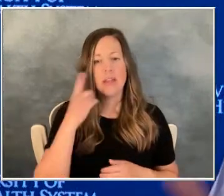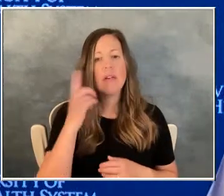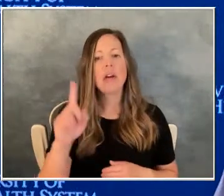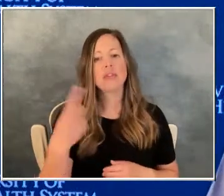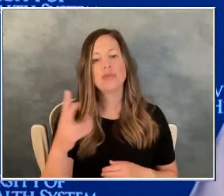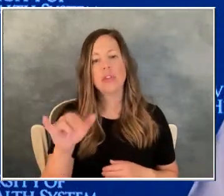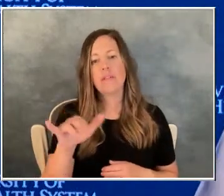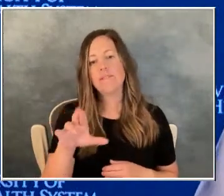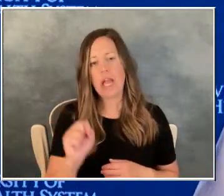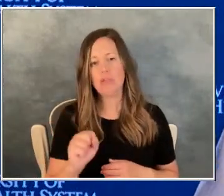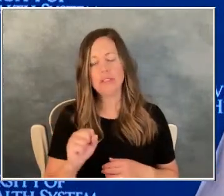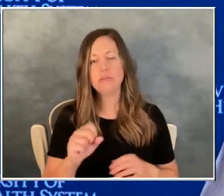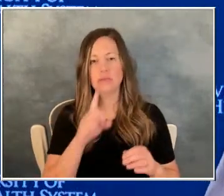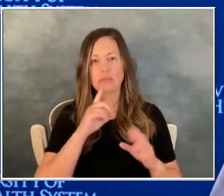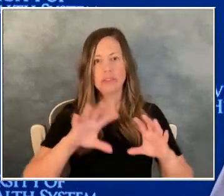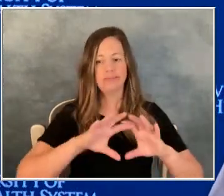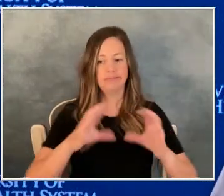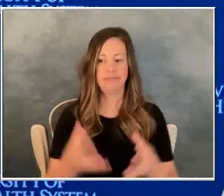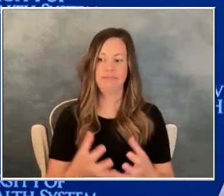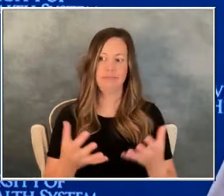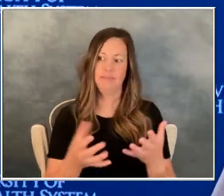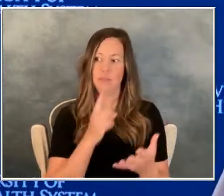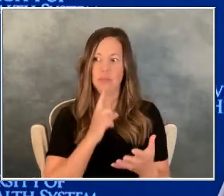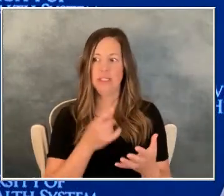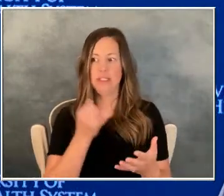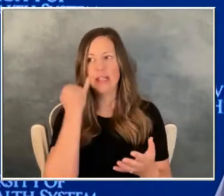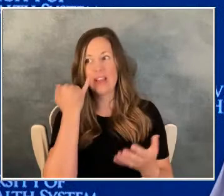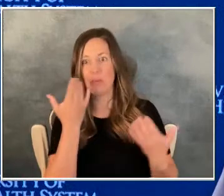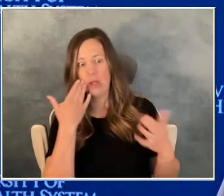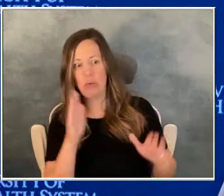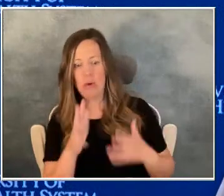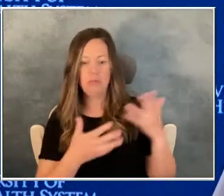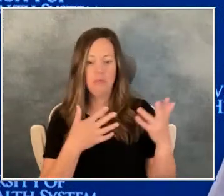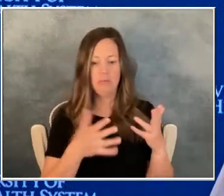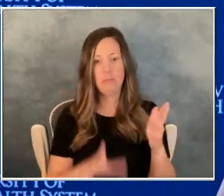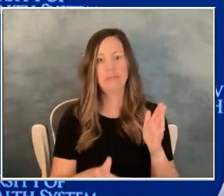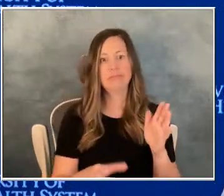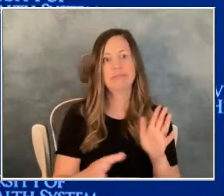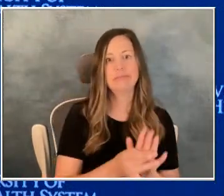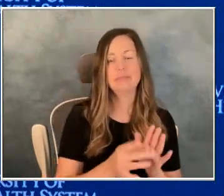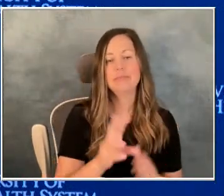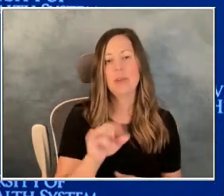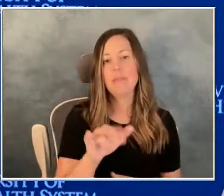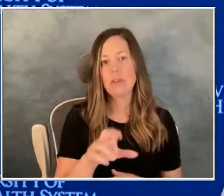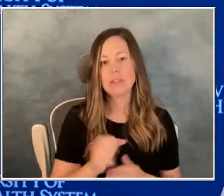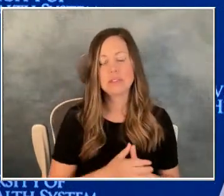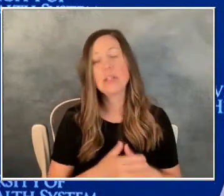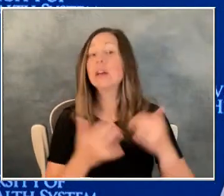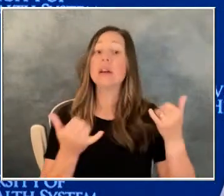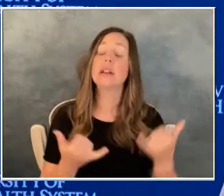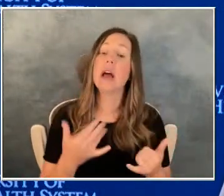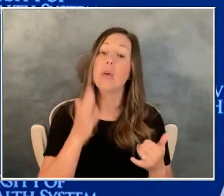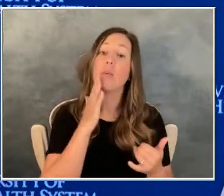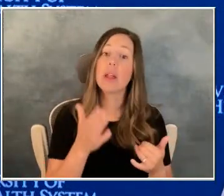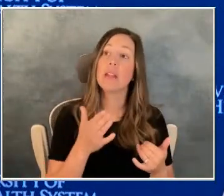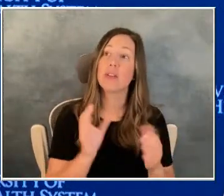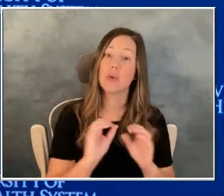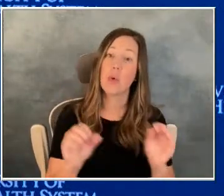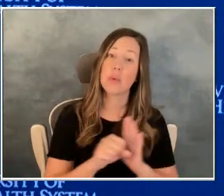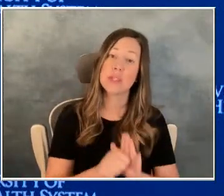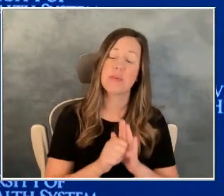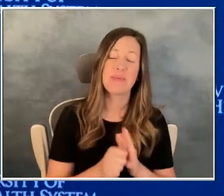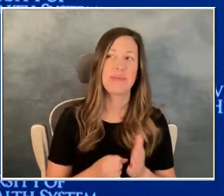for just what we don't necessarily know, but believe there's probably some infection. Now, are you going to be asymptomatic? Probably not.